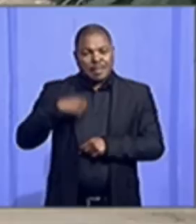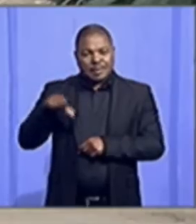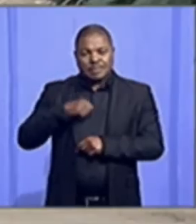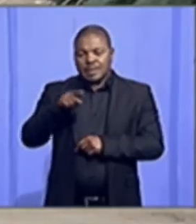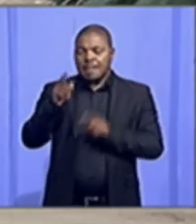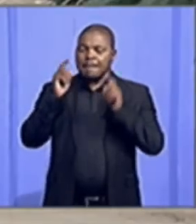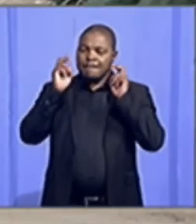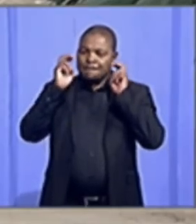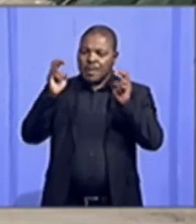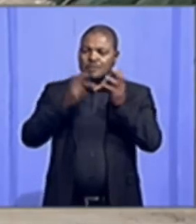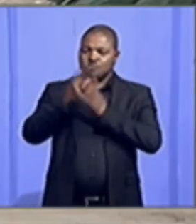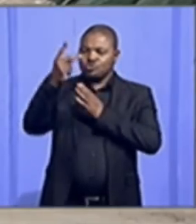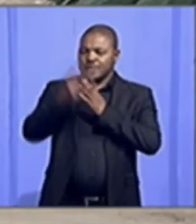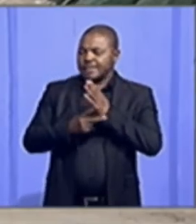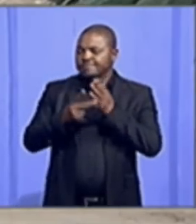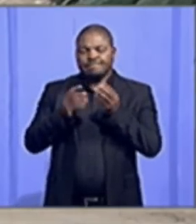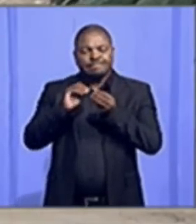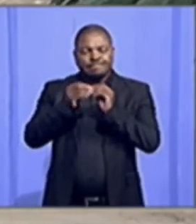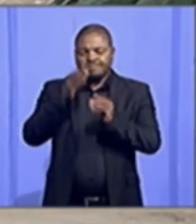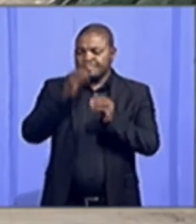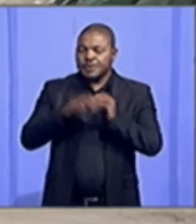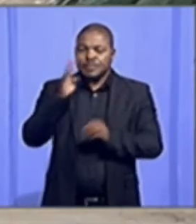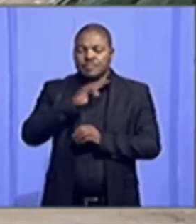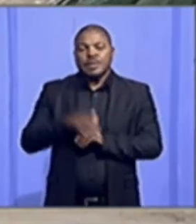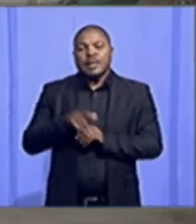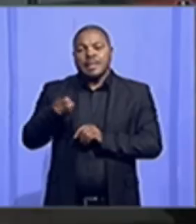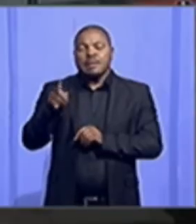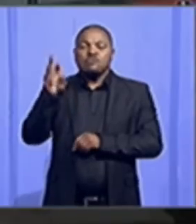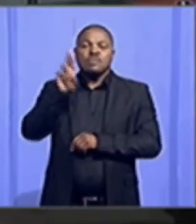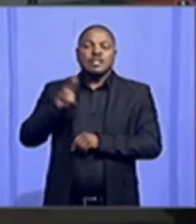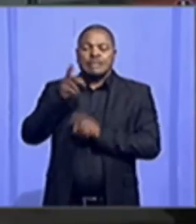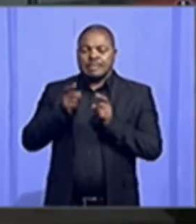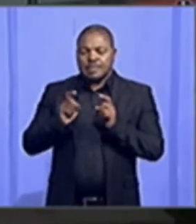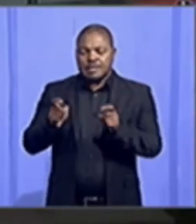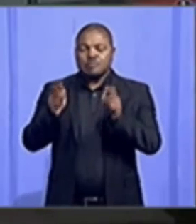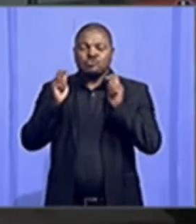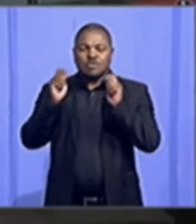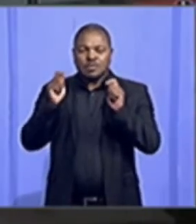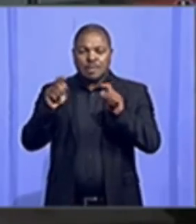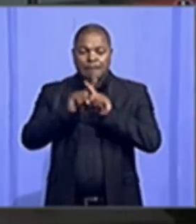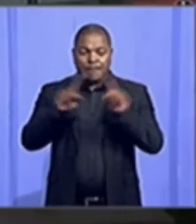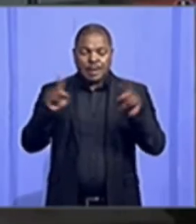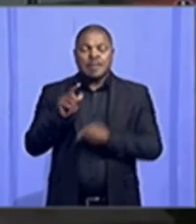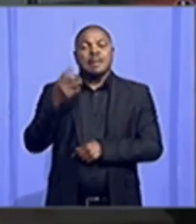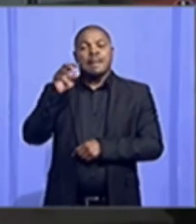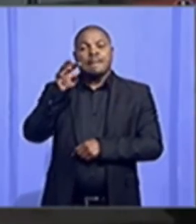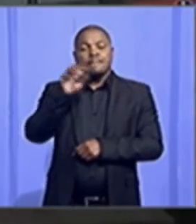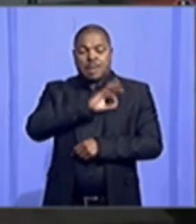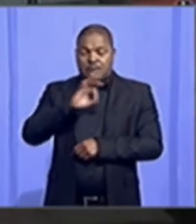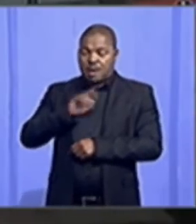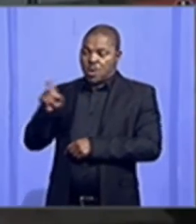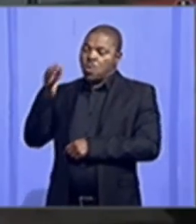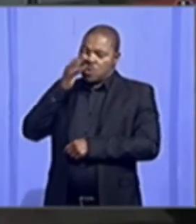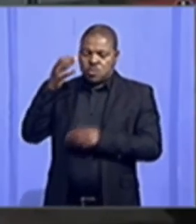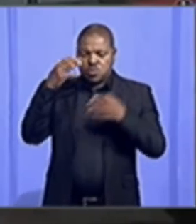ya dibese e itsegeng ka Rustenburg Rapid Transport. Fela Mayor Rashila Mabale Huma a re ba setse ba dirile go le